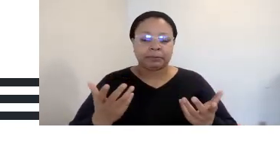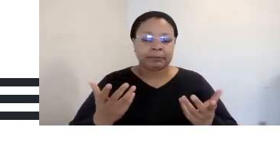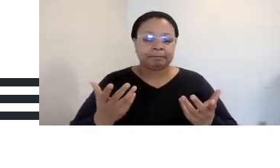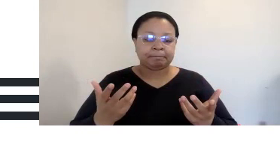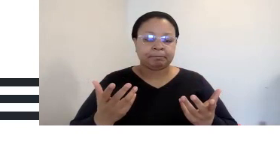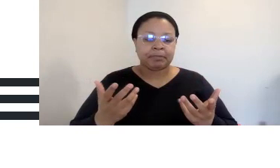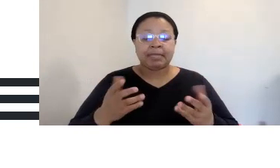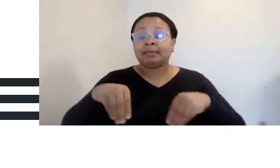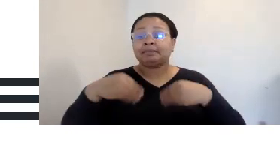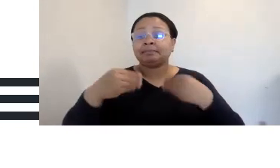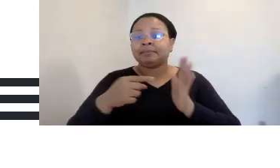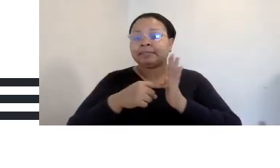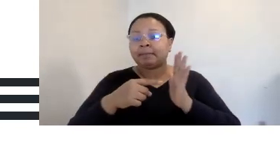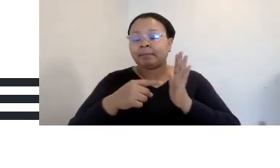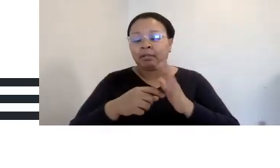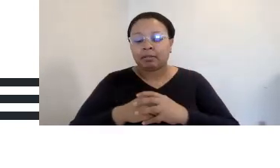An example could be